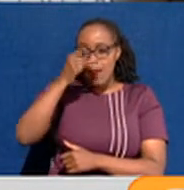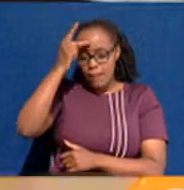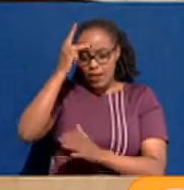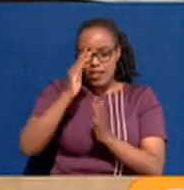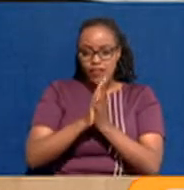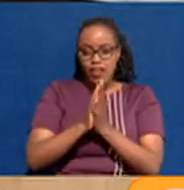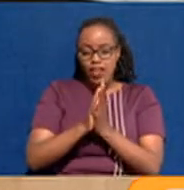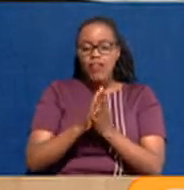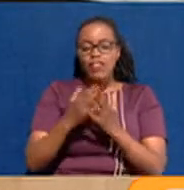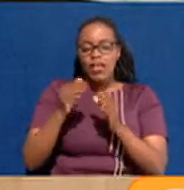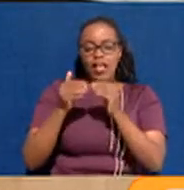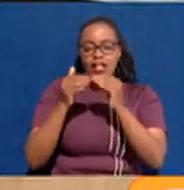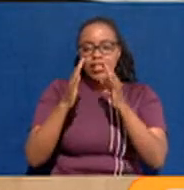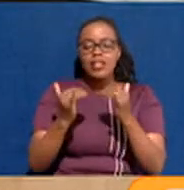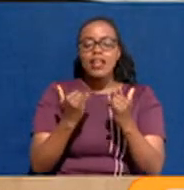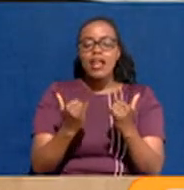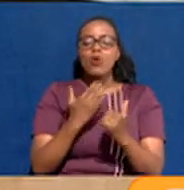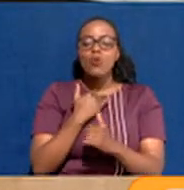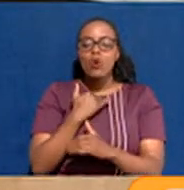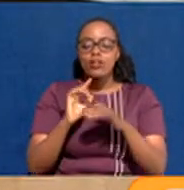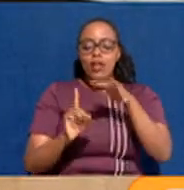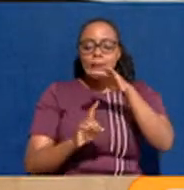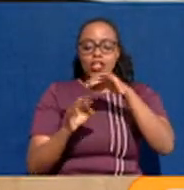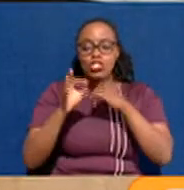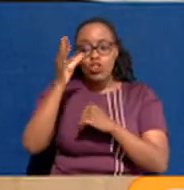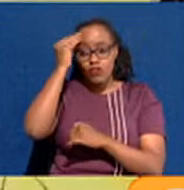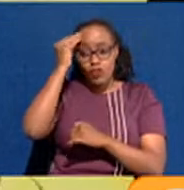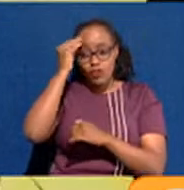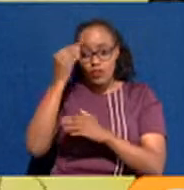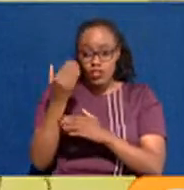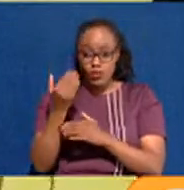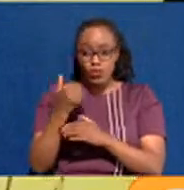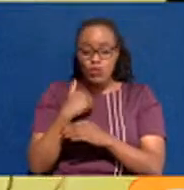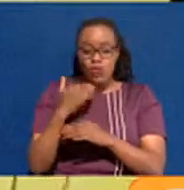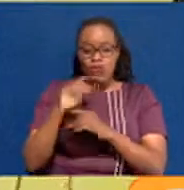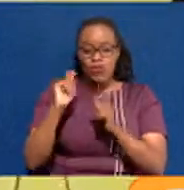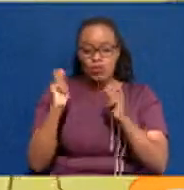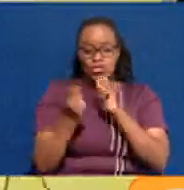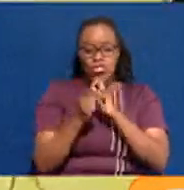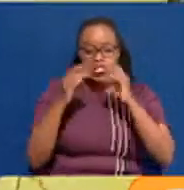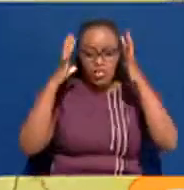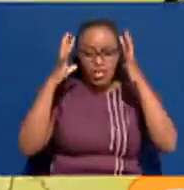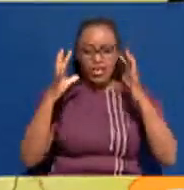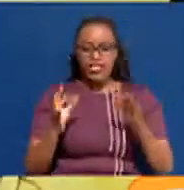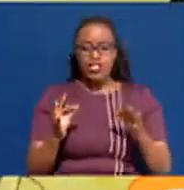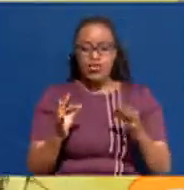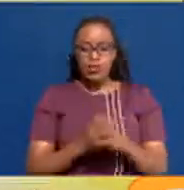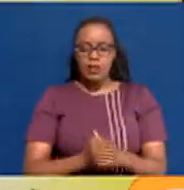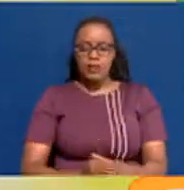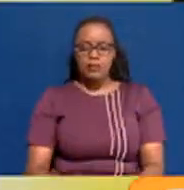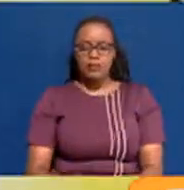and elected leaders want the Ministry of Education to rescind its decisions. Brenda